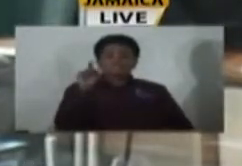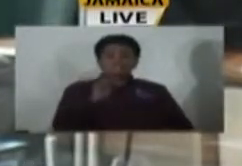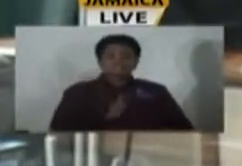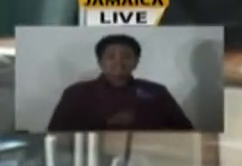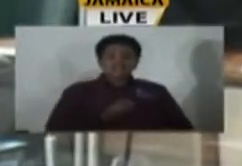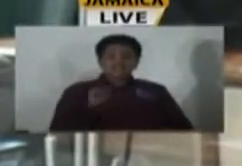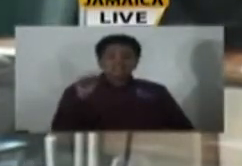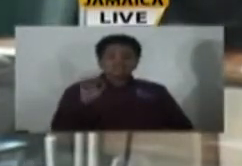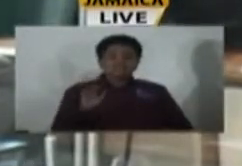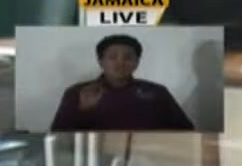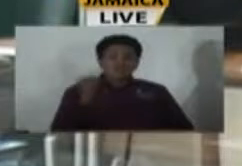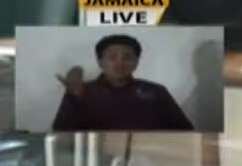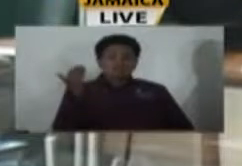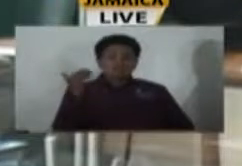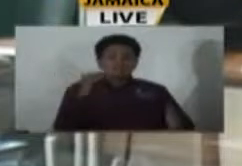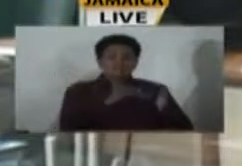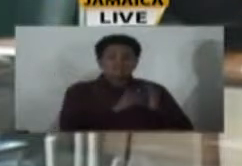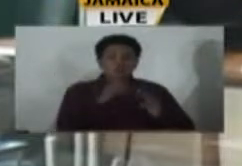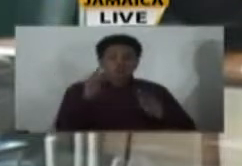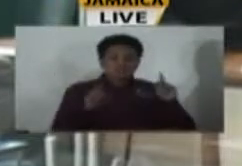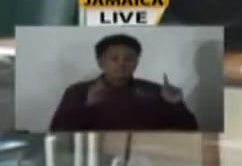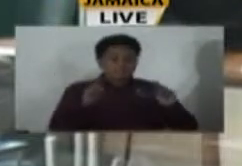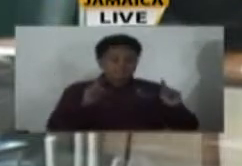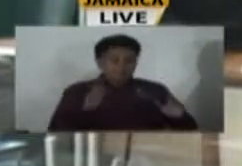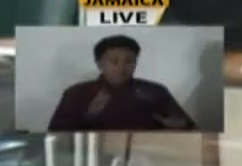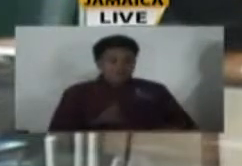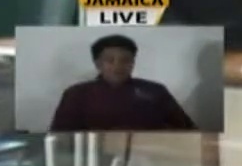which is 15,000 people.